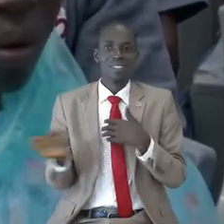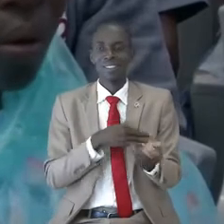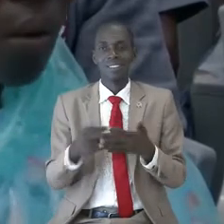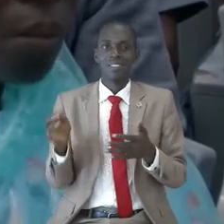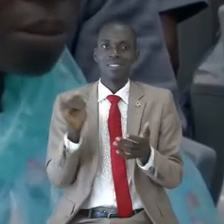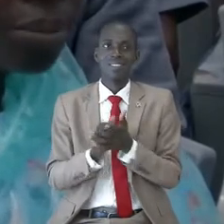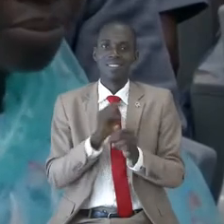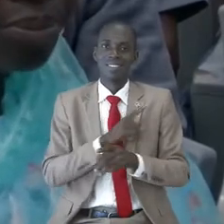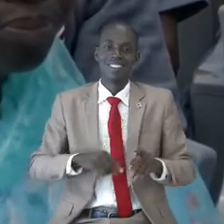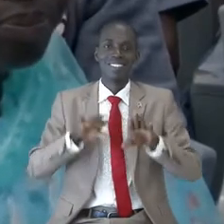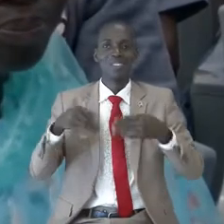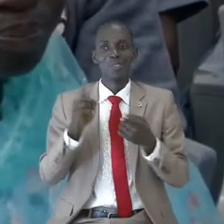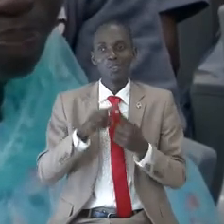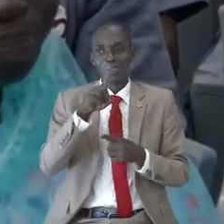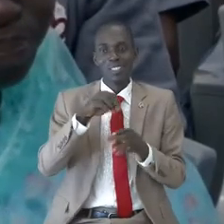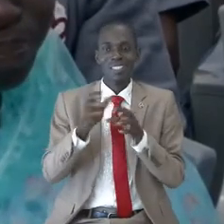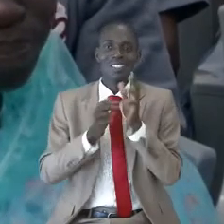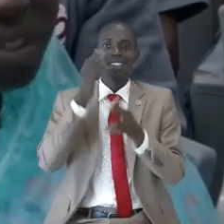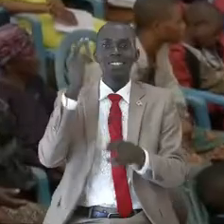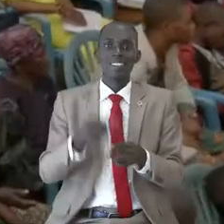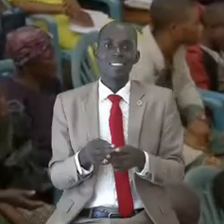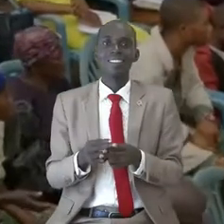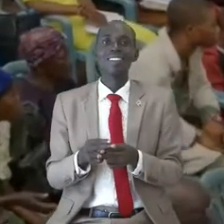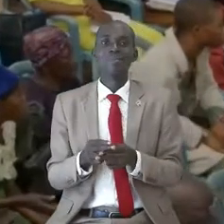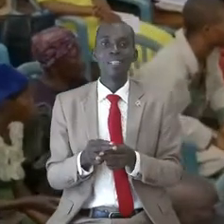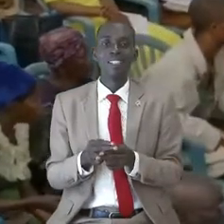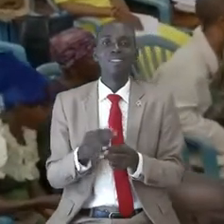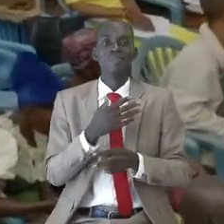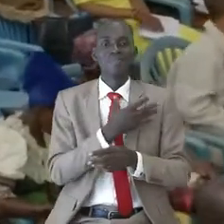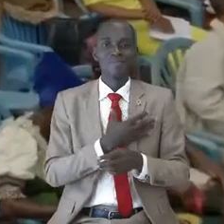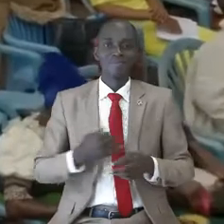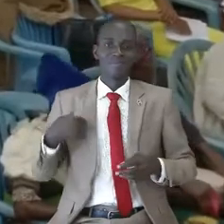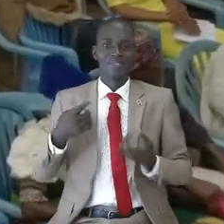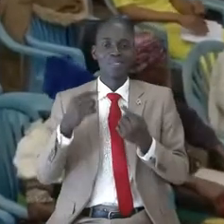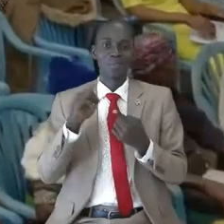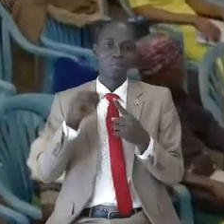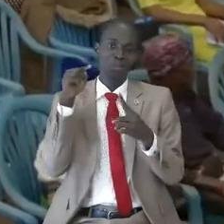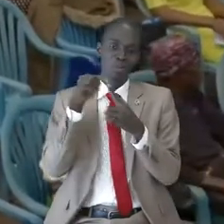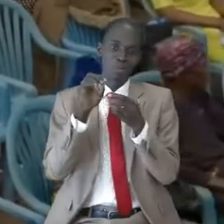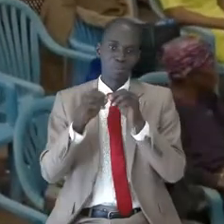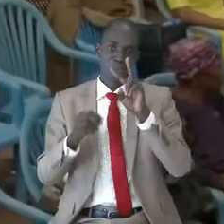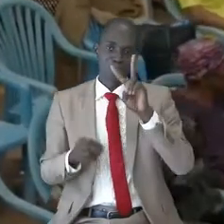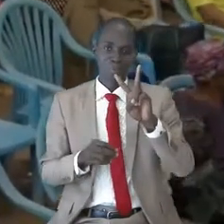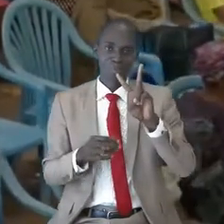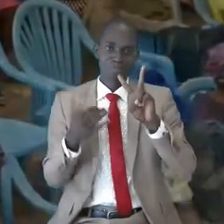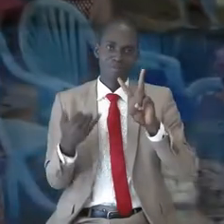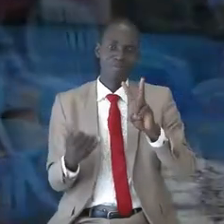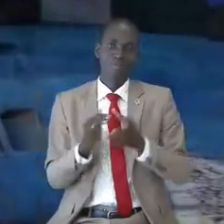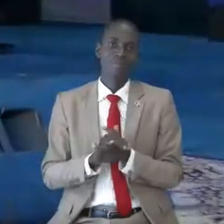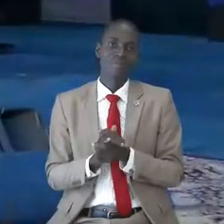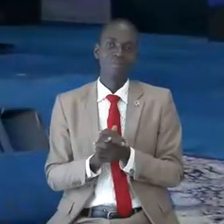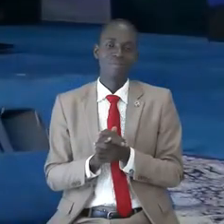has given to you in Jesus' name. We're coming to point number two. Now, point number two is